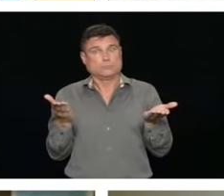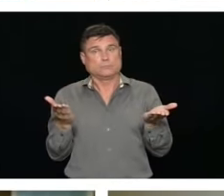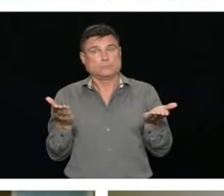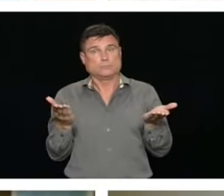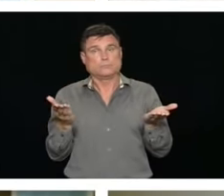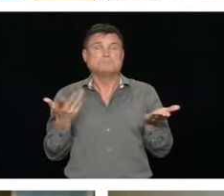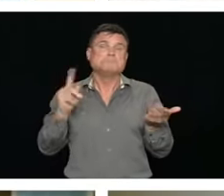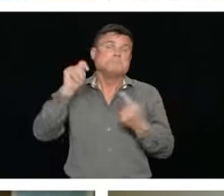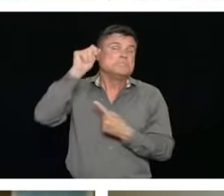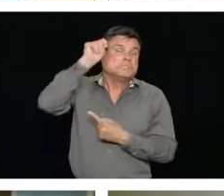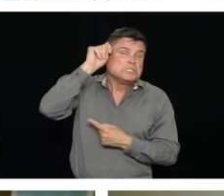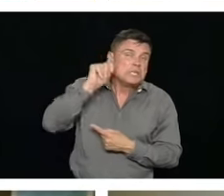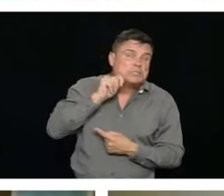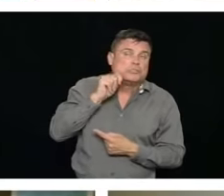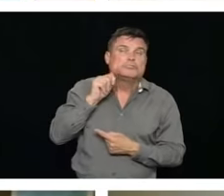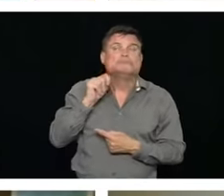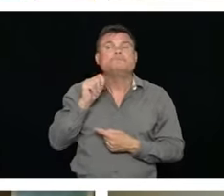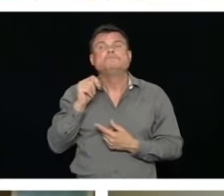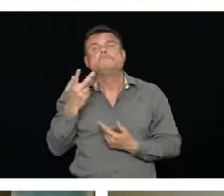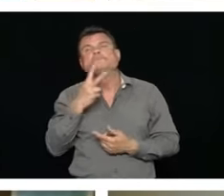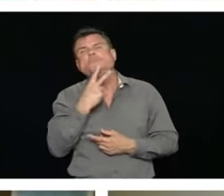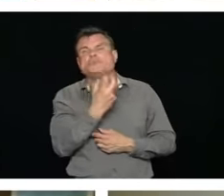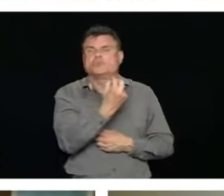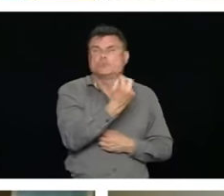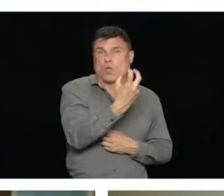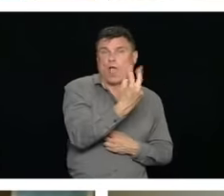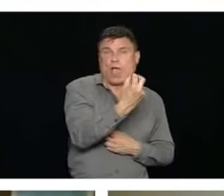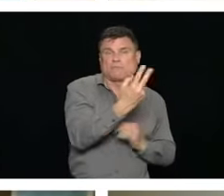to 18-year-olds, and that's very